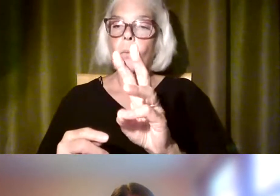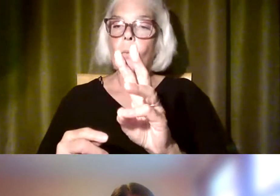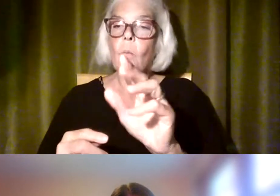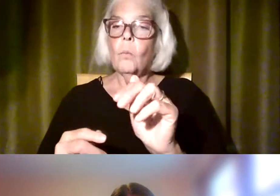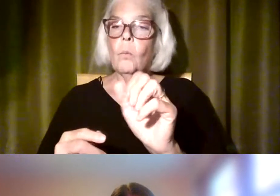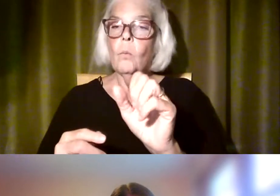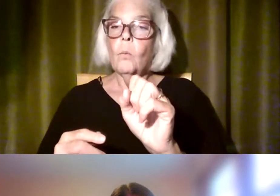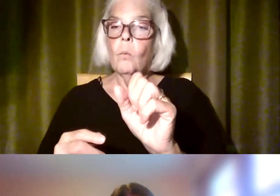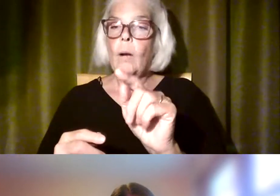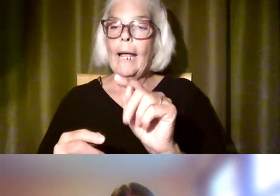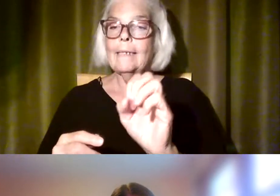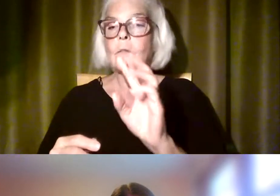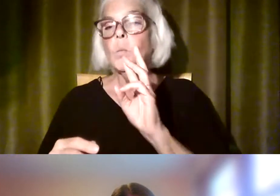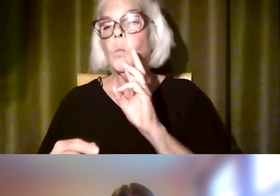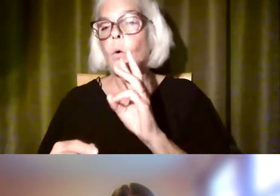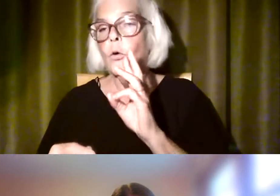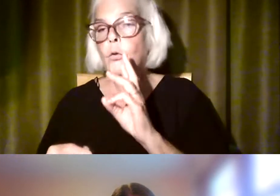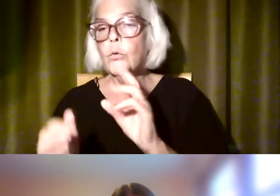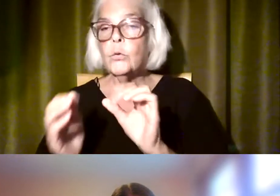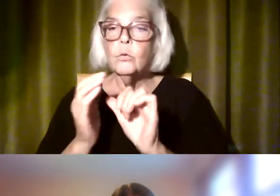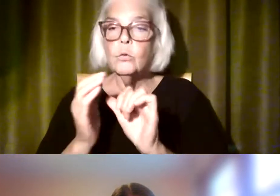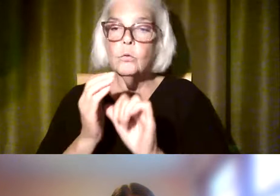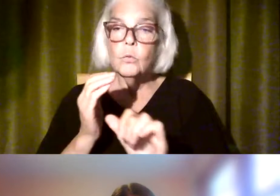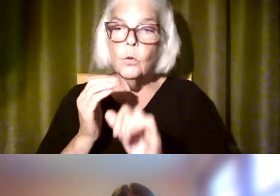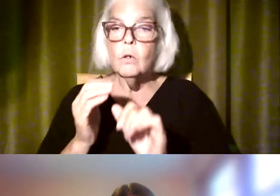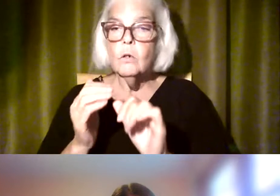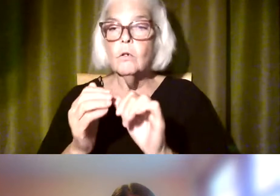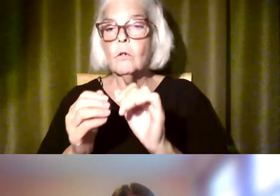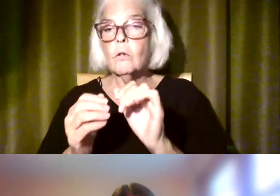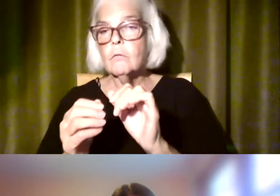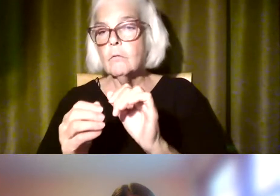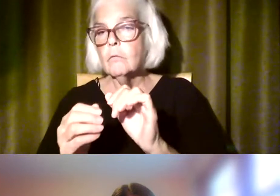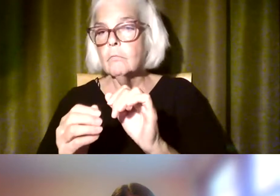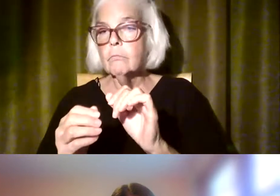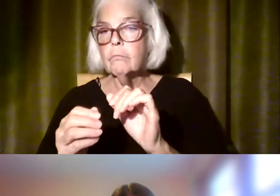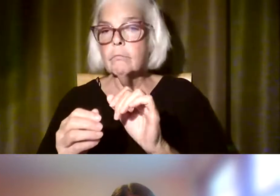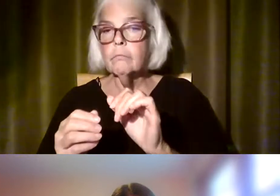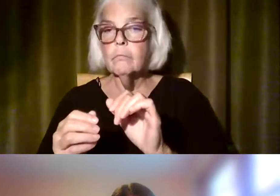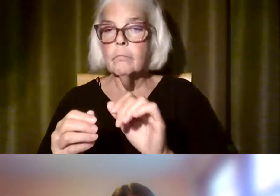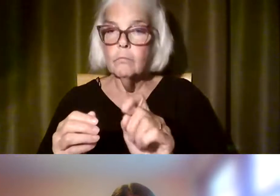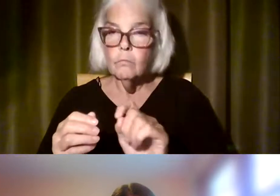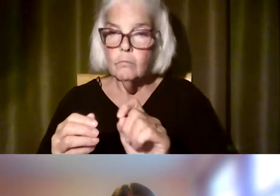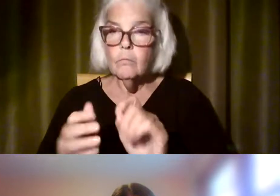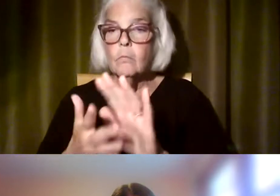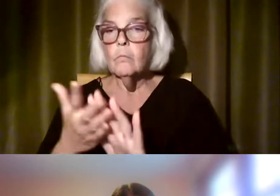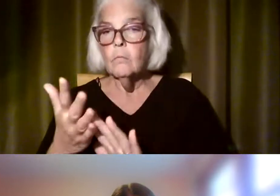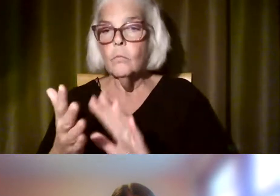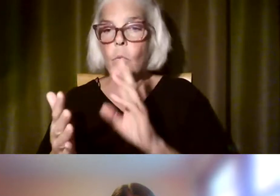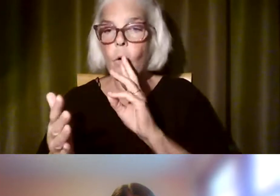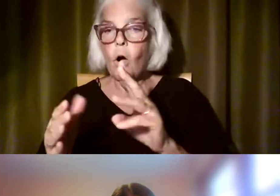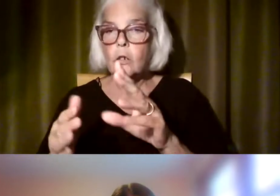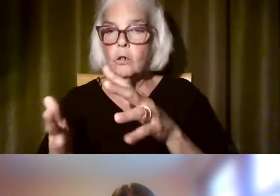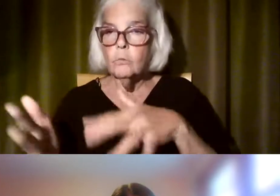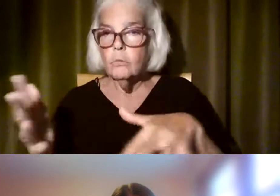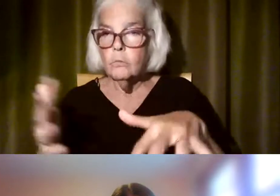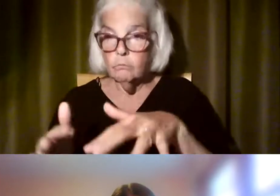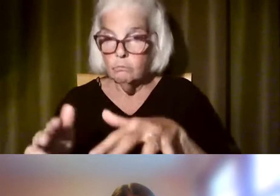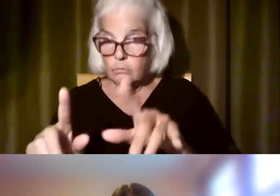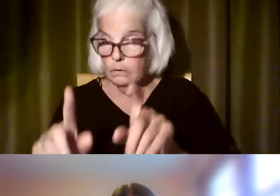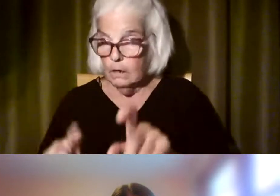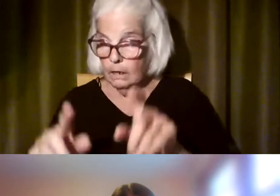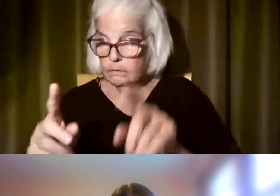So for surveillance testing, and I'm not going to try to answer this without being informed